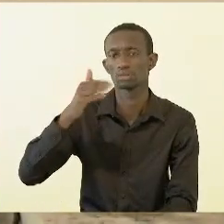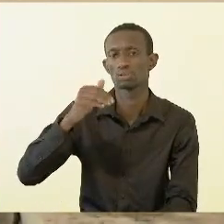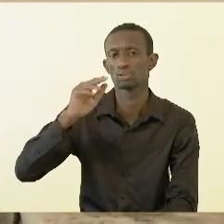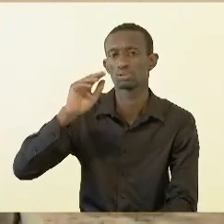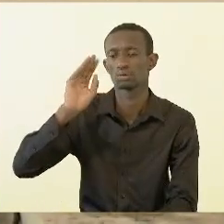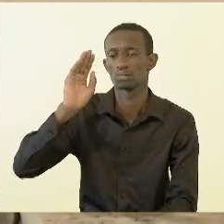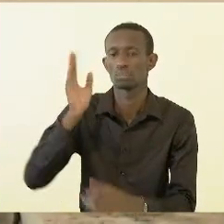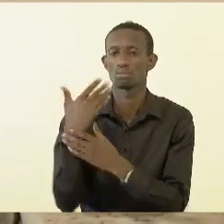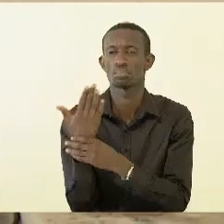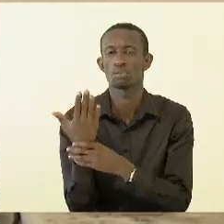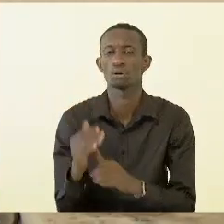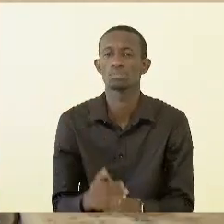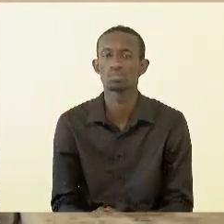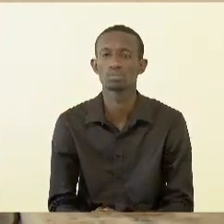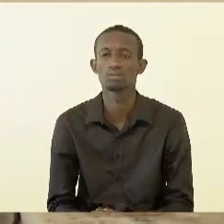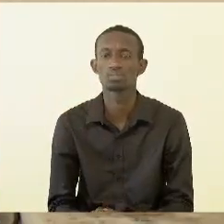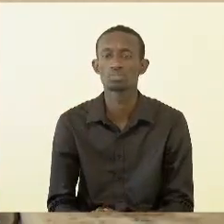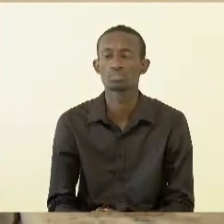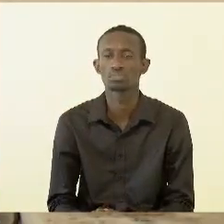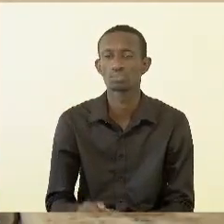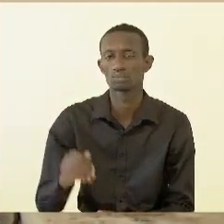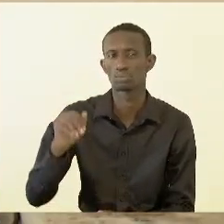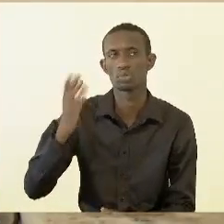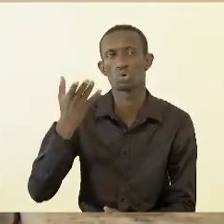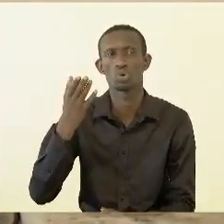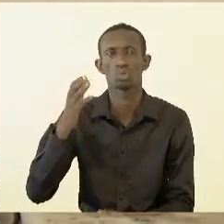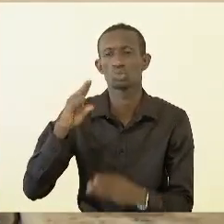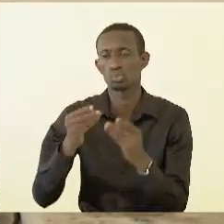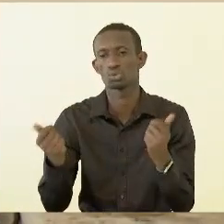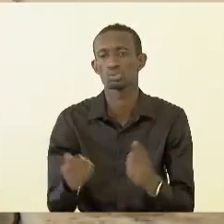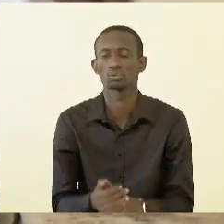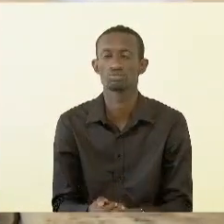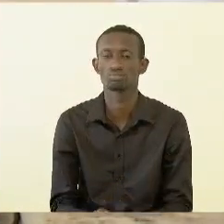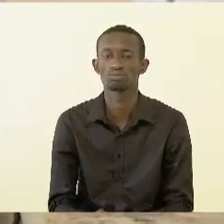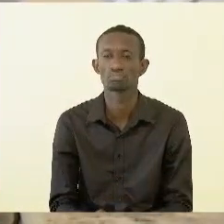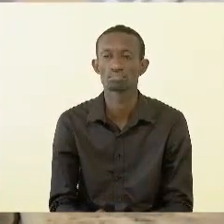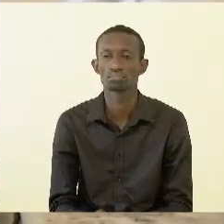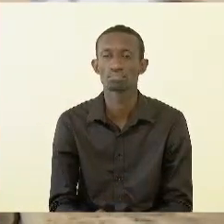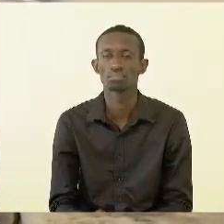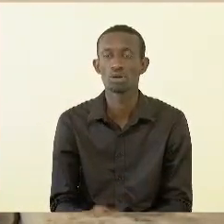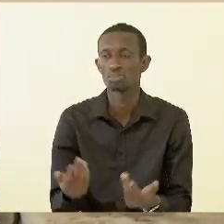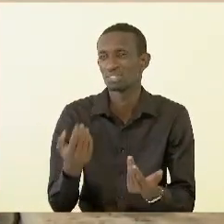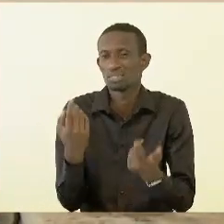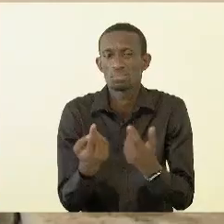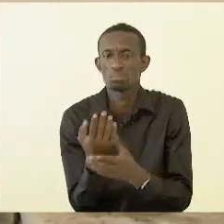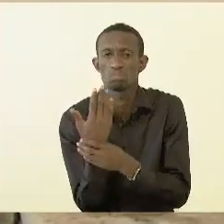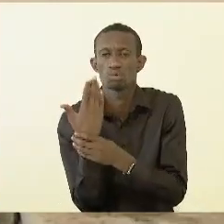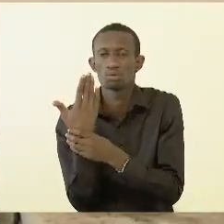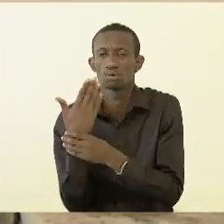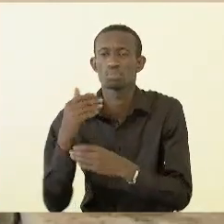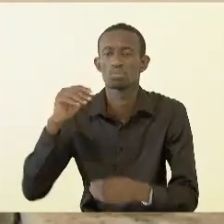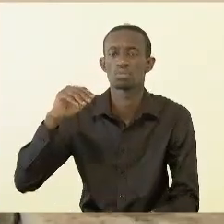solution. So this one, some will have the litmus paper or solution. Some of the litmus have some pieces of the litmus paper.